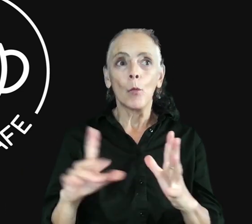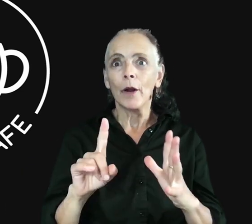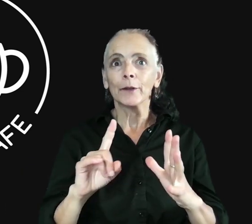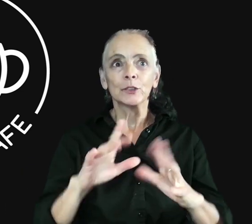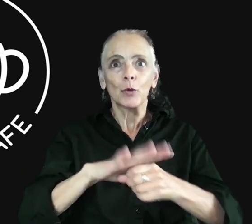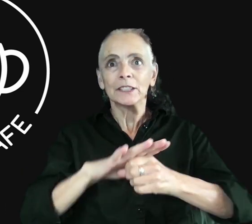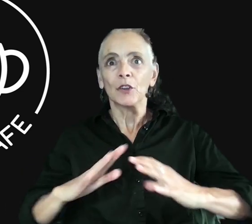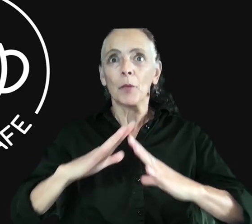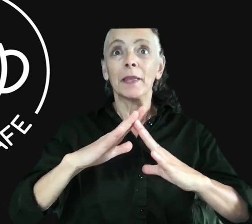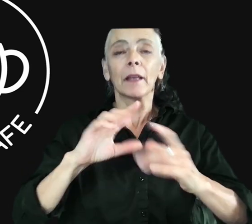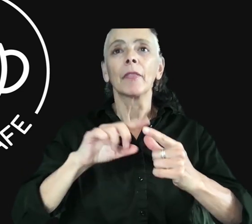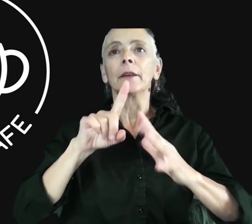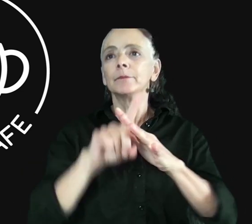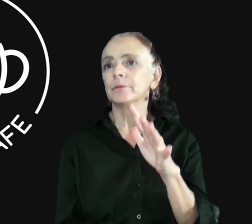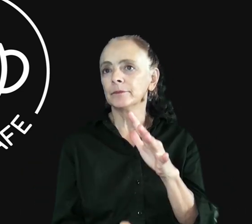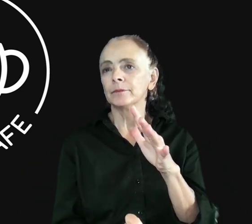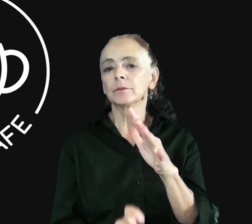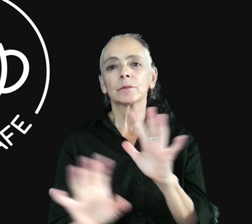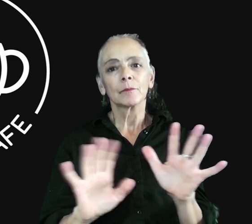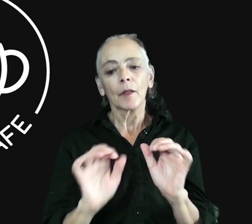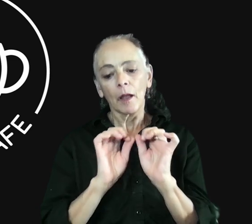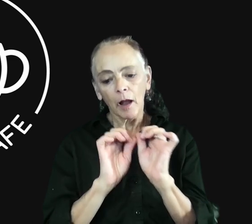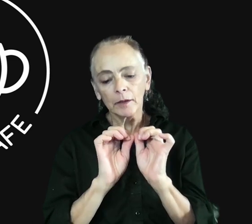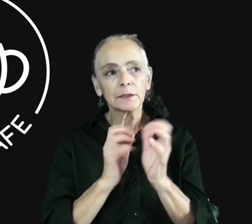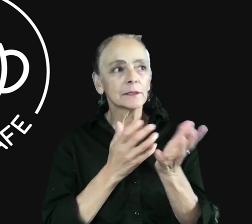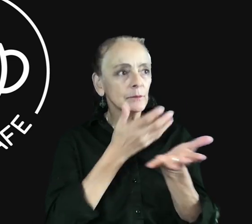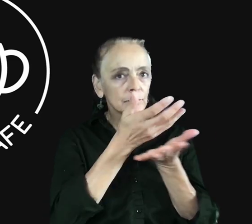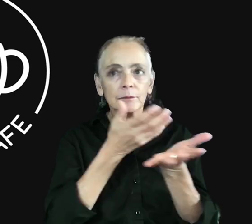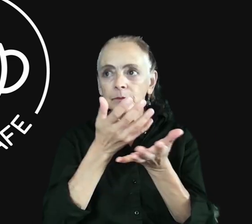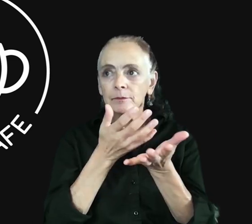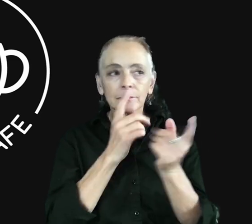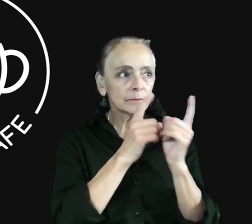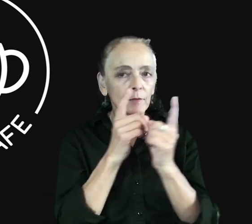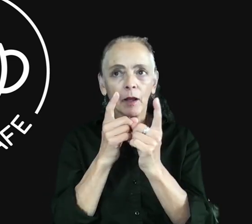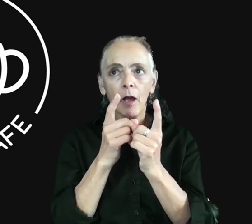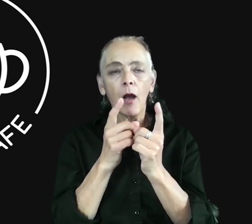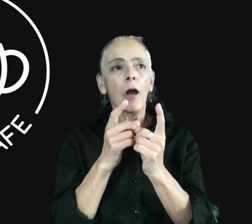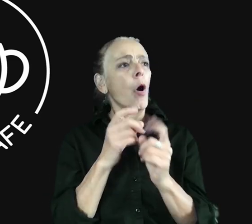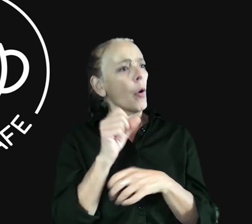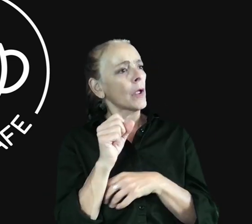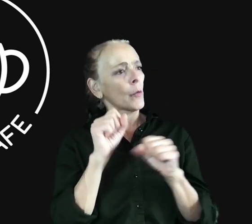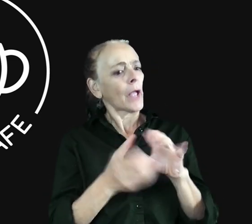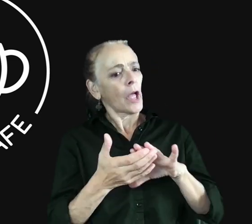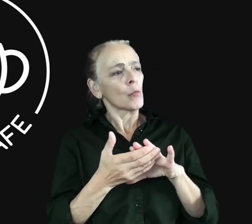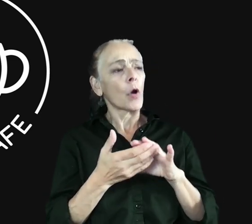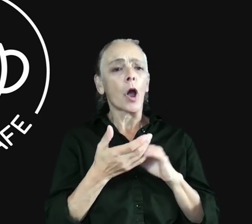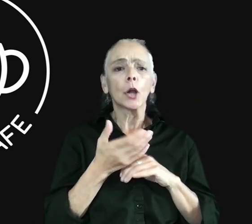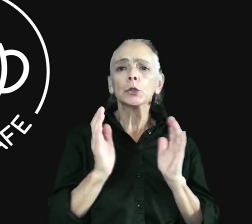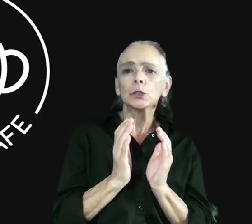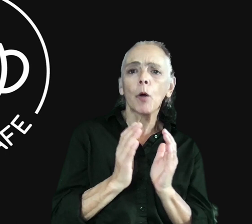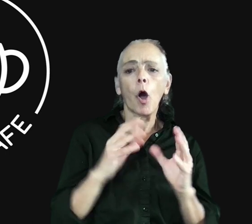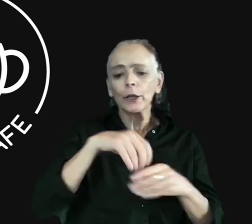stressful and then kind of going away it's these constant conversations it's like yeah you know what we can run like a small internal thing i can do a